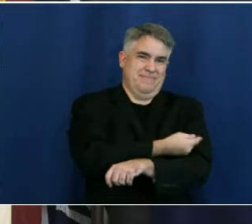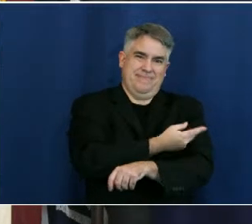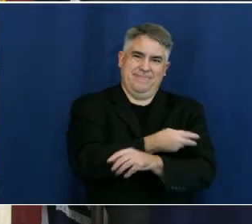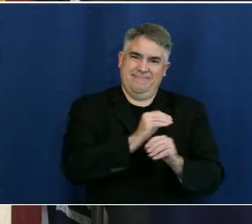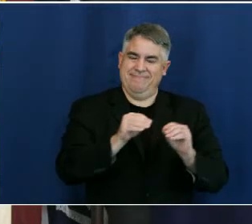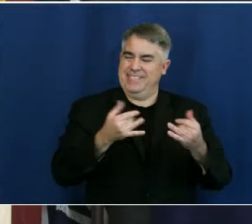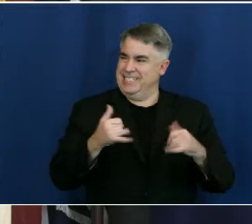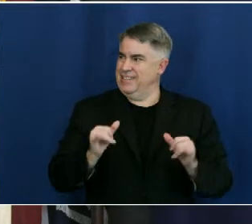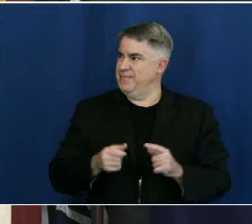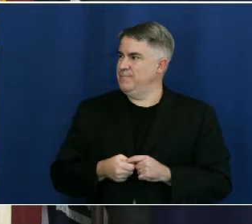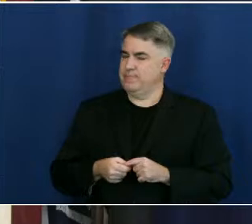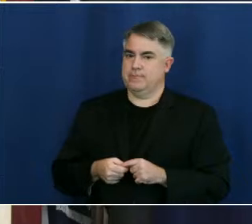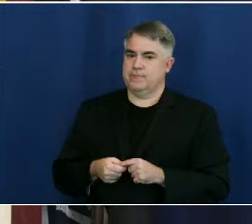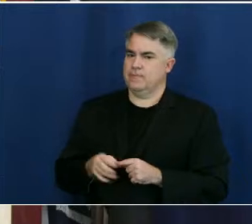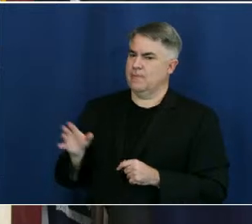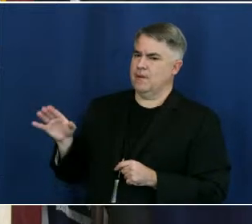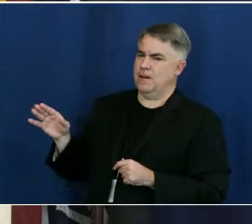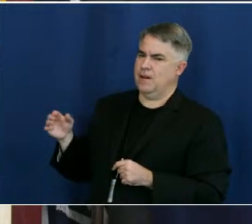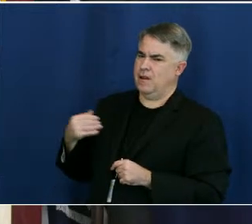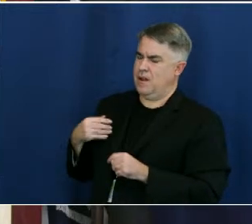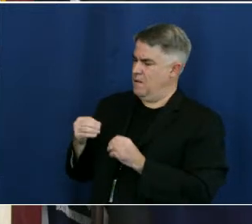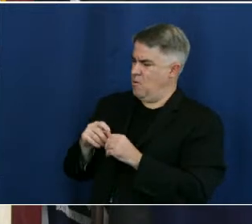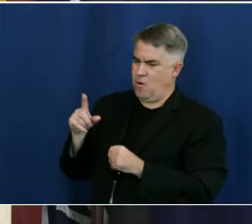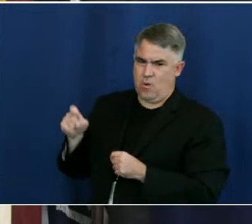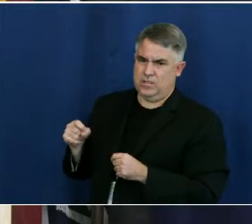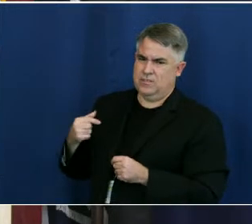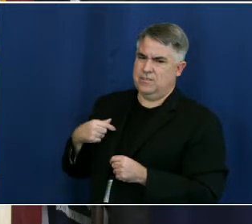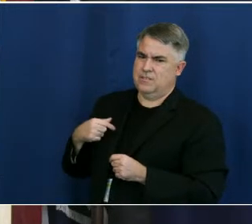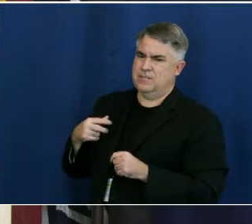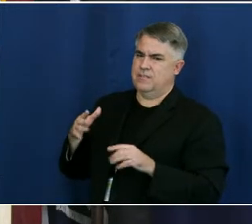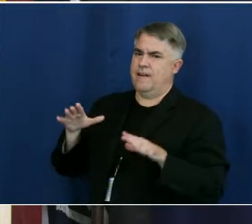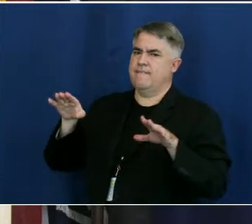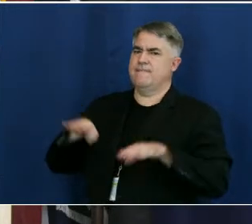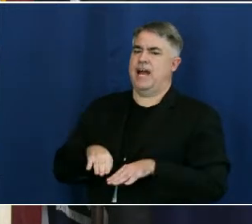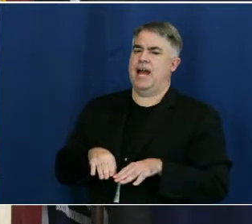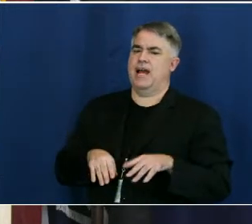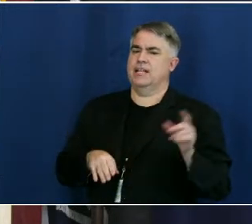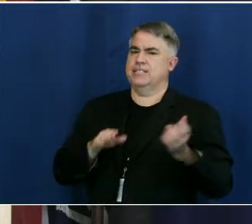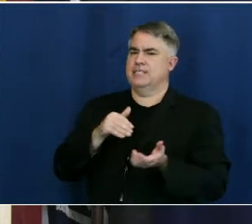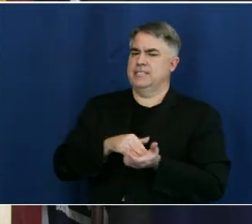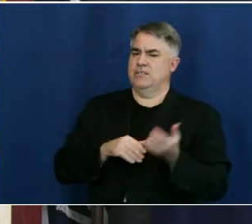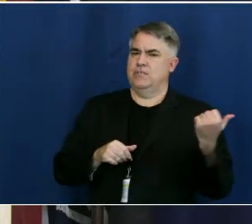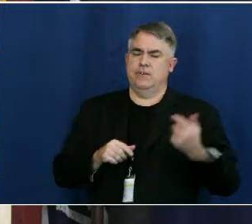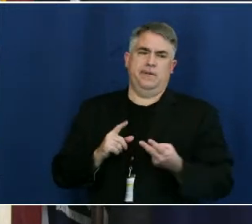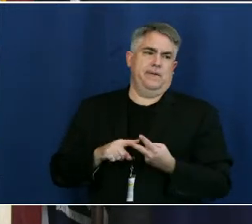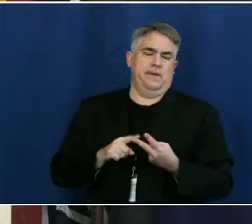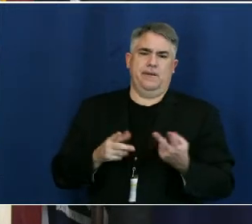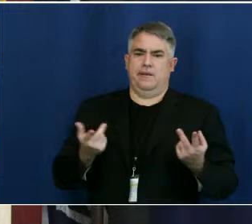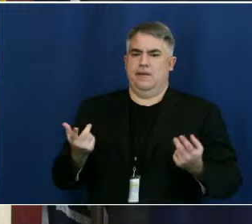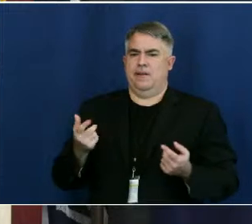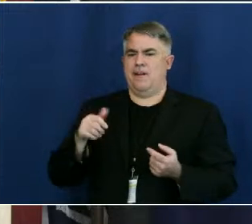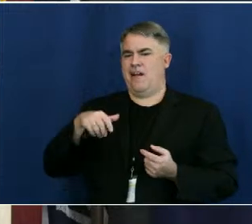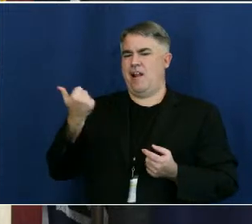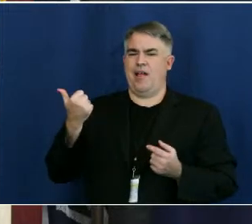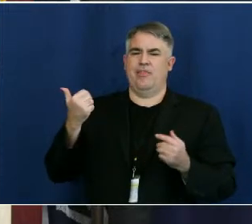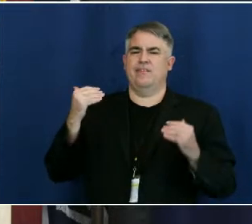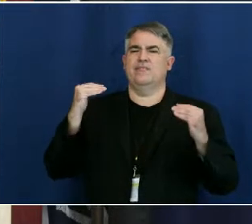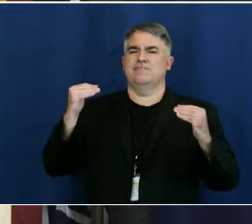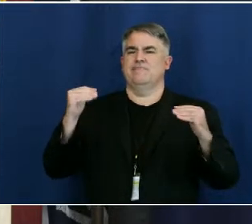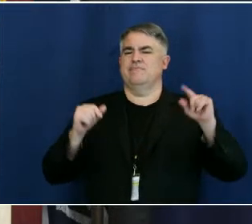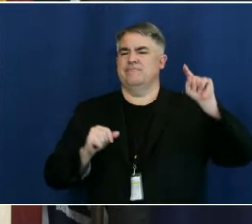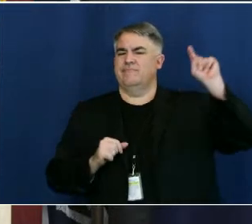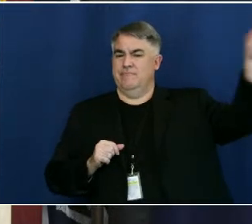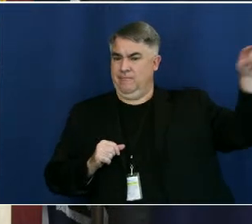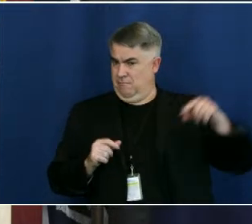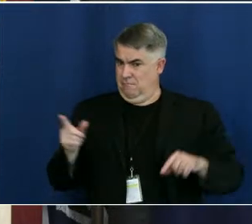And speaking of like some of these rural places, like areas like Valley Center, do you guys plan to put some more like semi-permanent vaccination centers out there, or are you